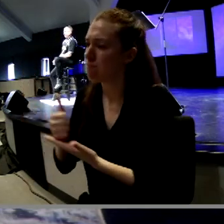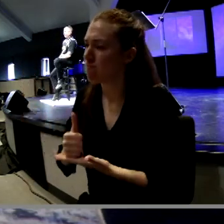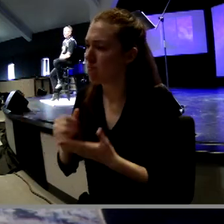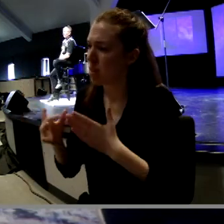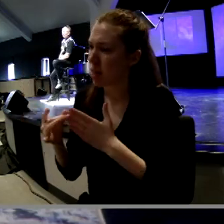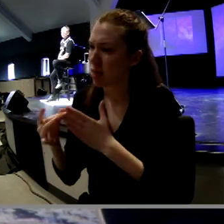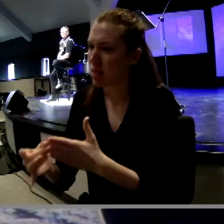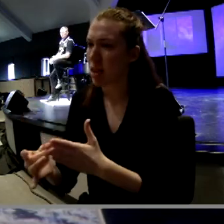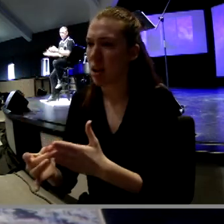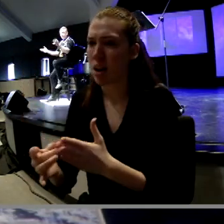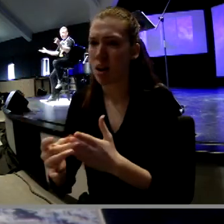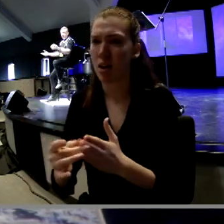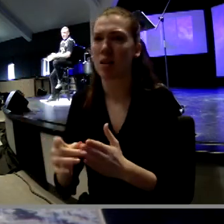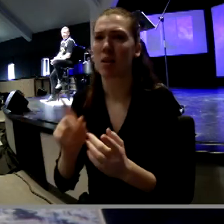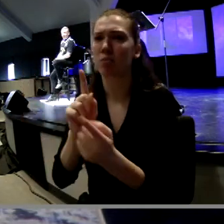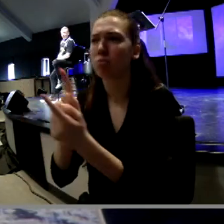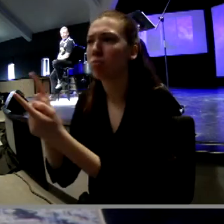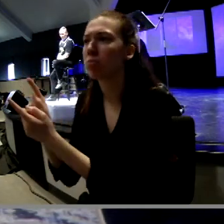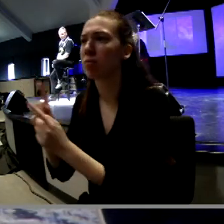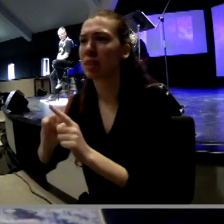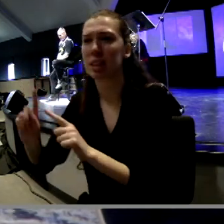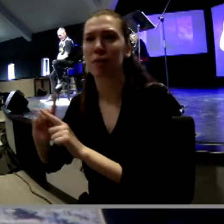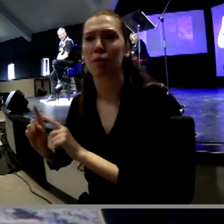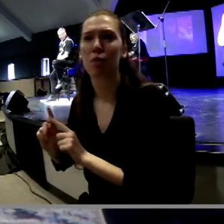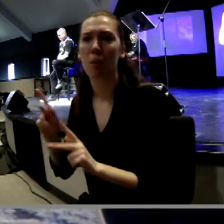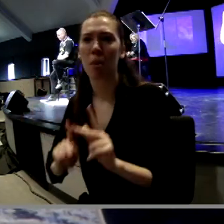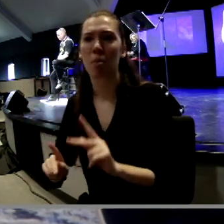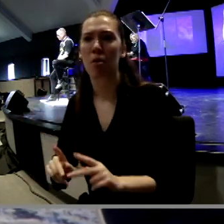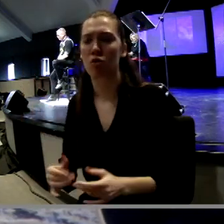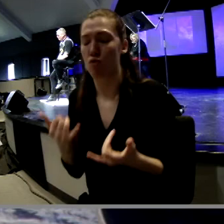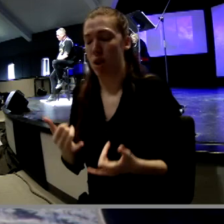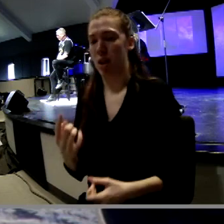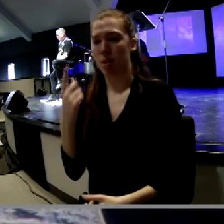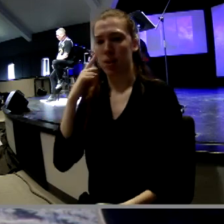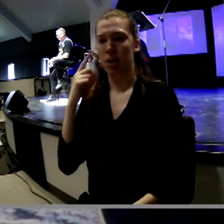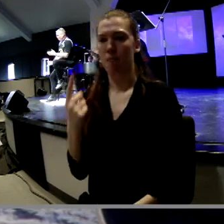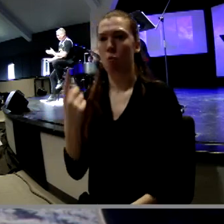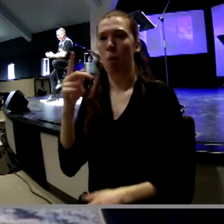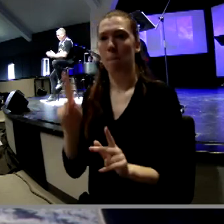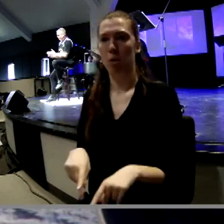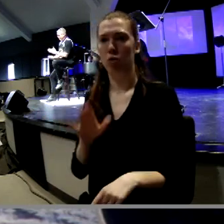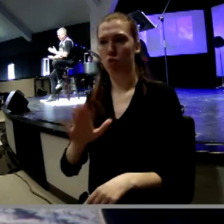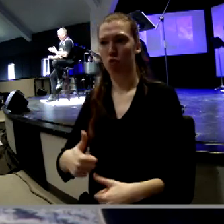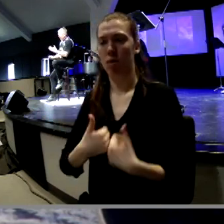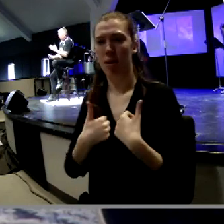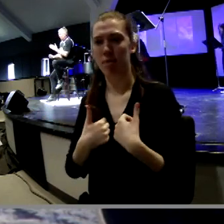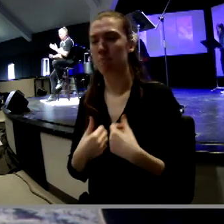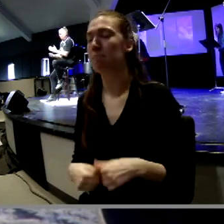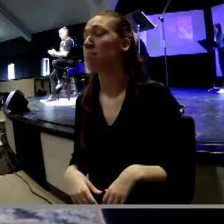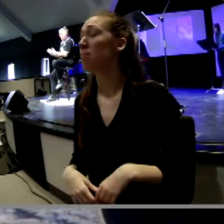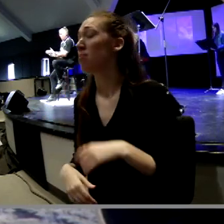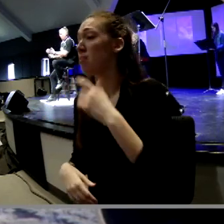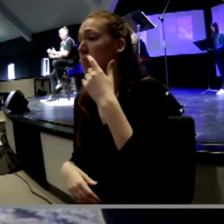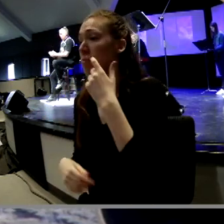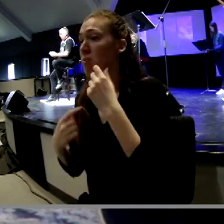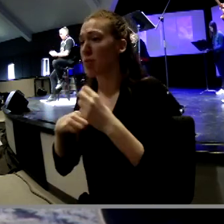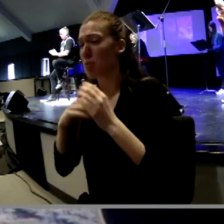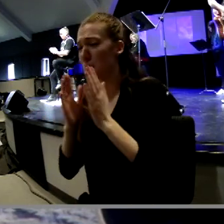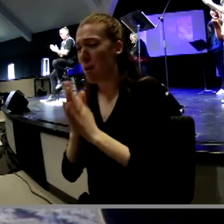soil. So in prayer right now, think of a person in your life. God, we pray for that person. That's the